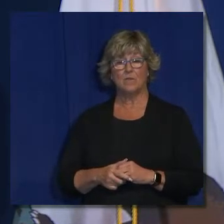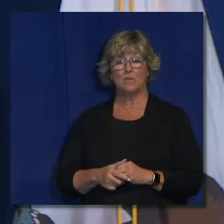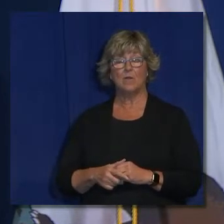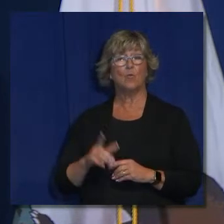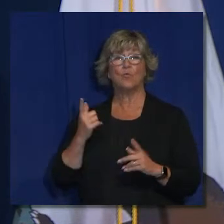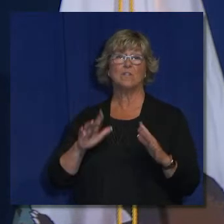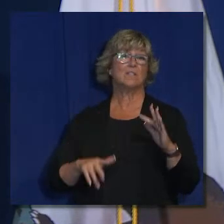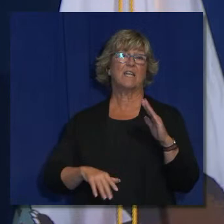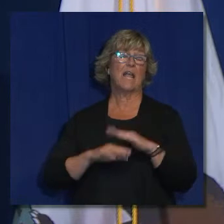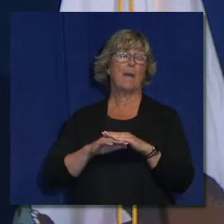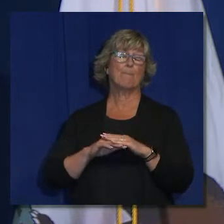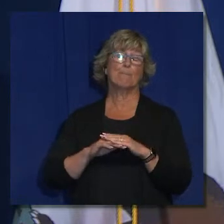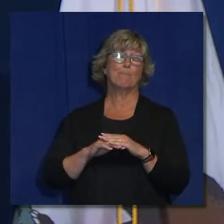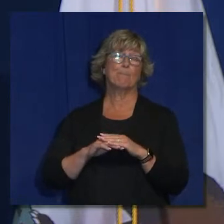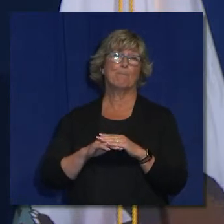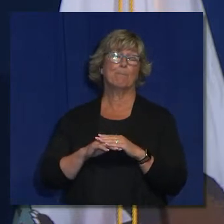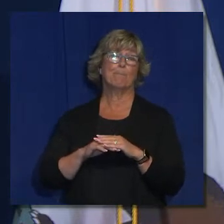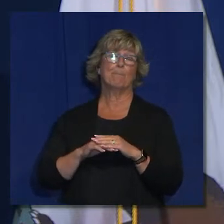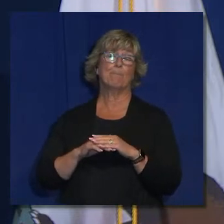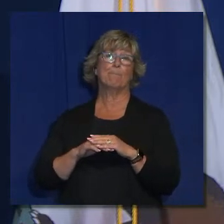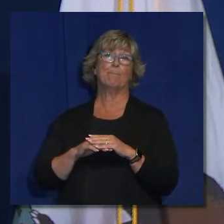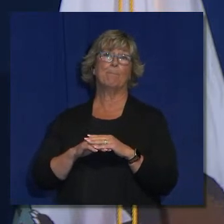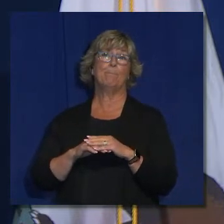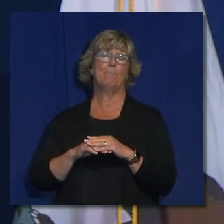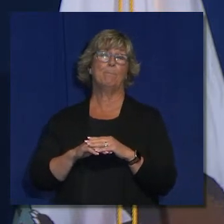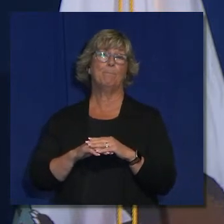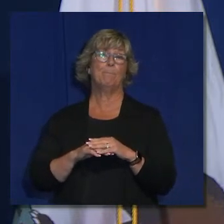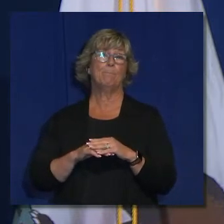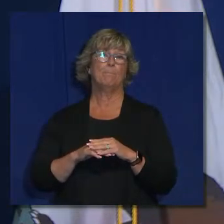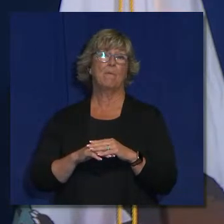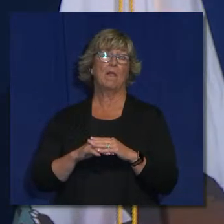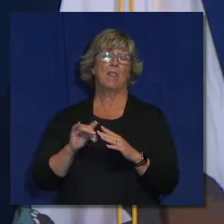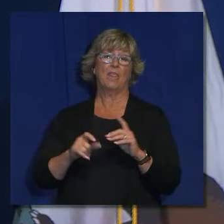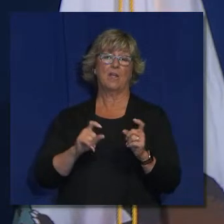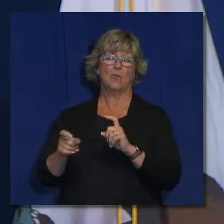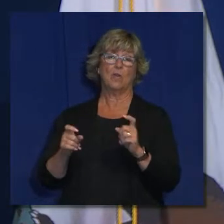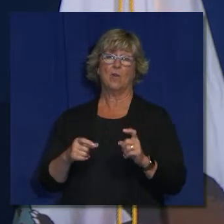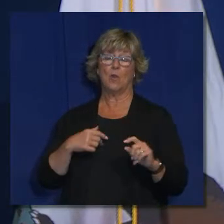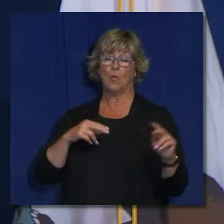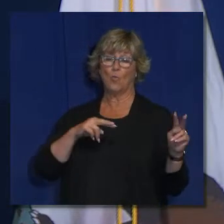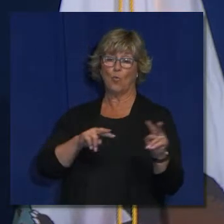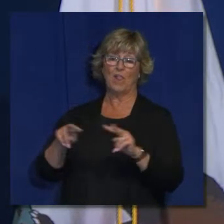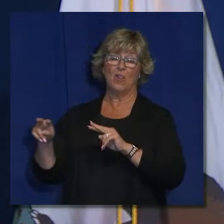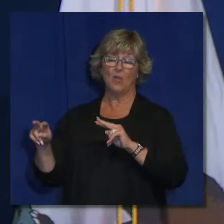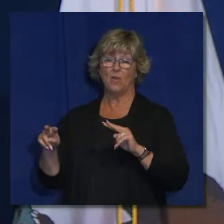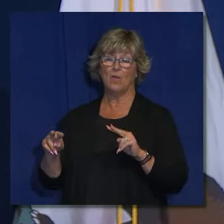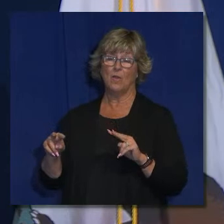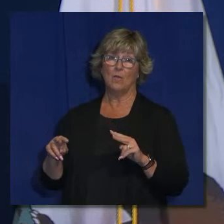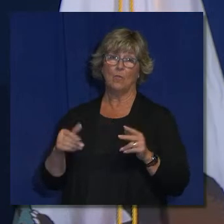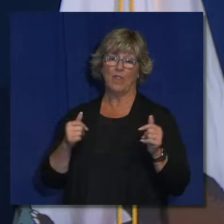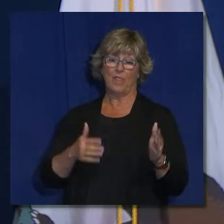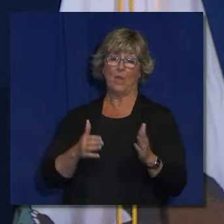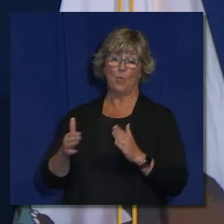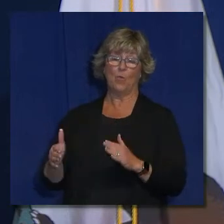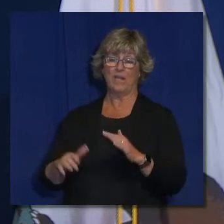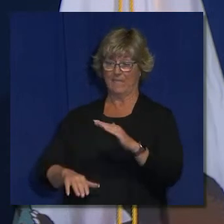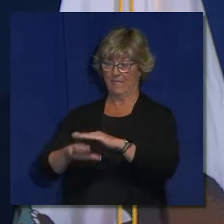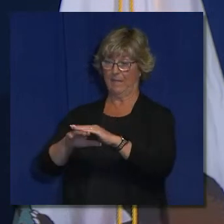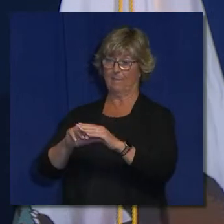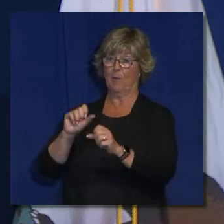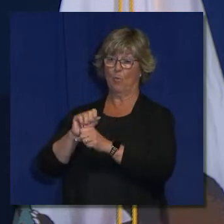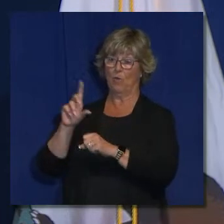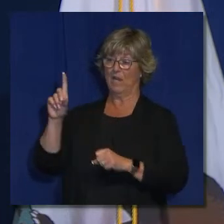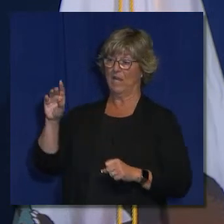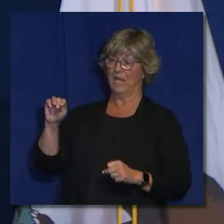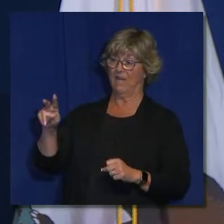should cap those contributions. So we would look to come with a means cap, and working with the